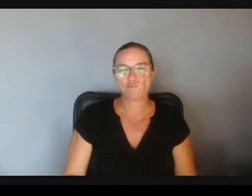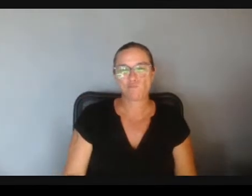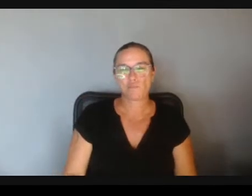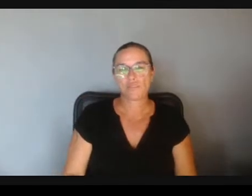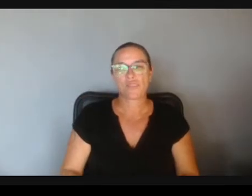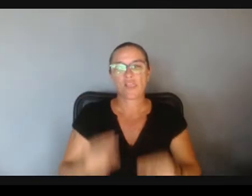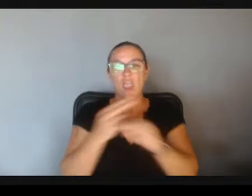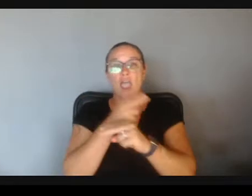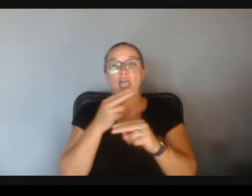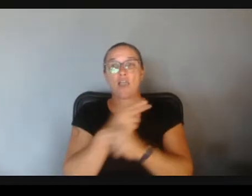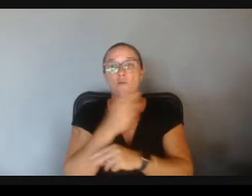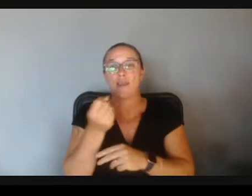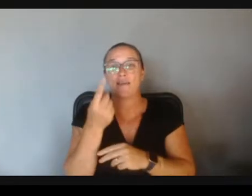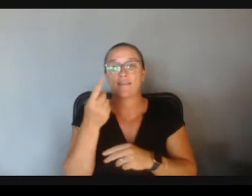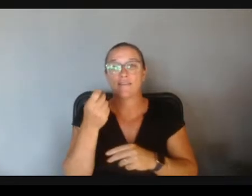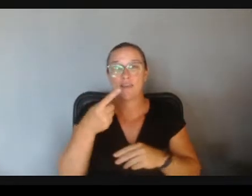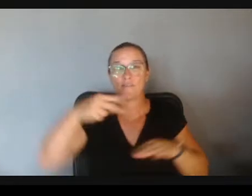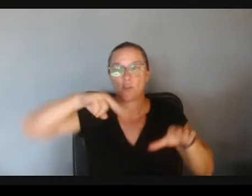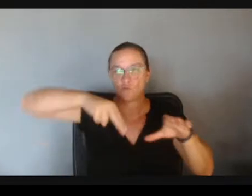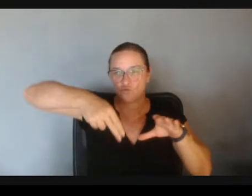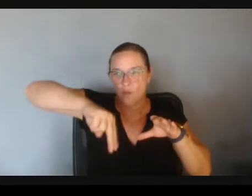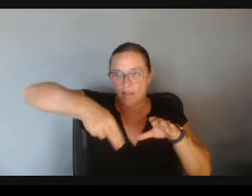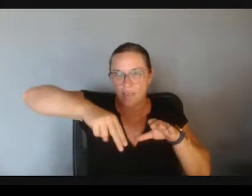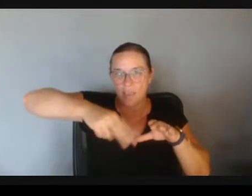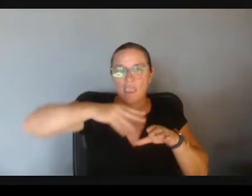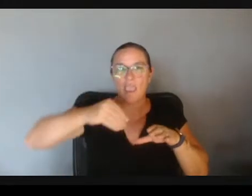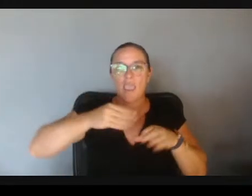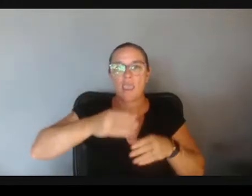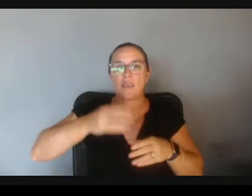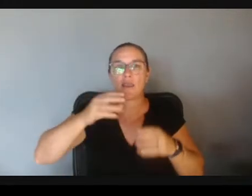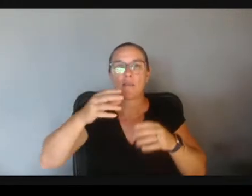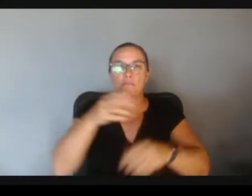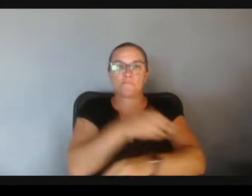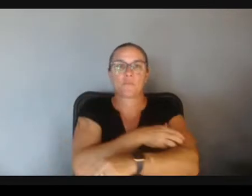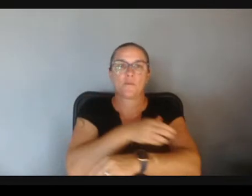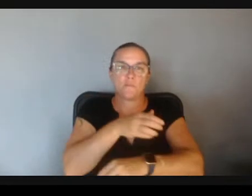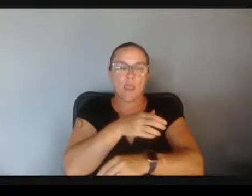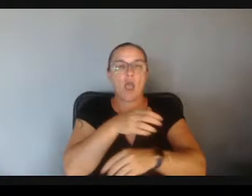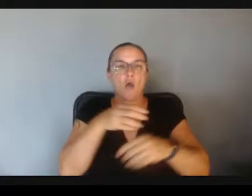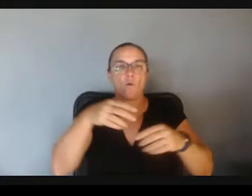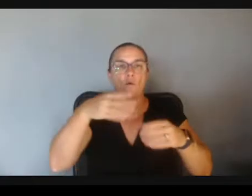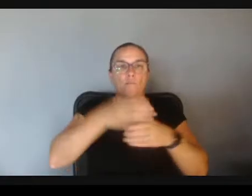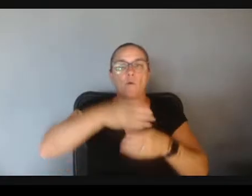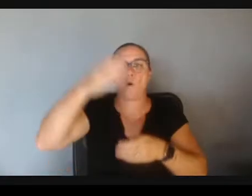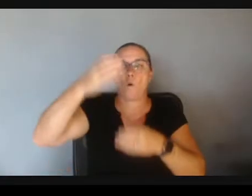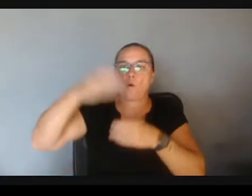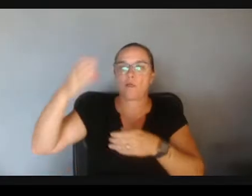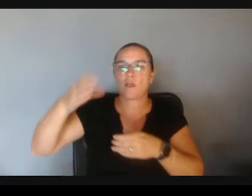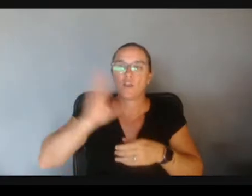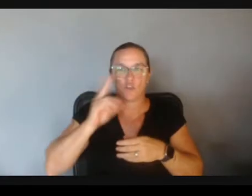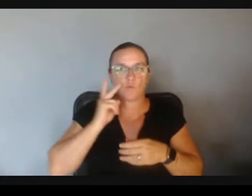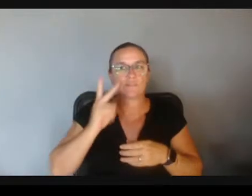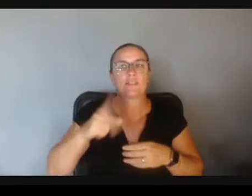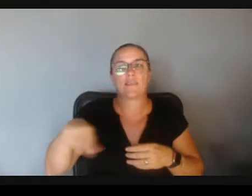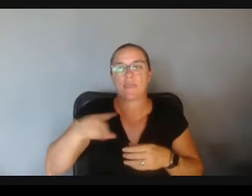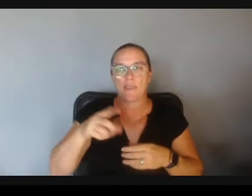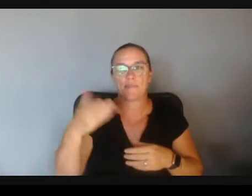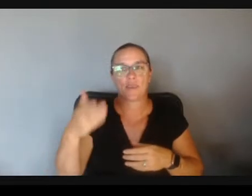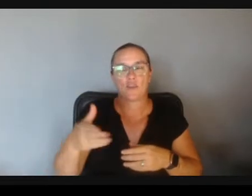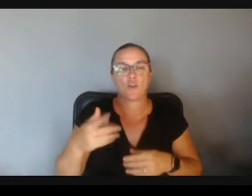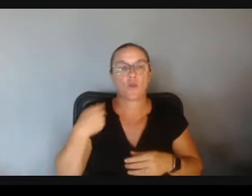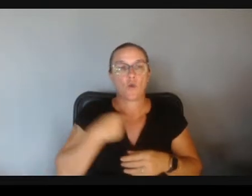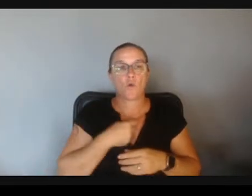Highway 11 hole drilling and power pole placement is going on. Now you're going to see the guys on the side of the road. Dane and I, when we went